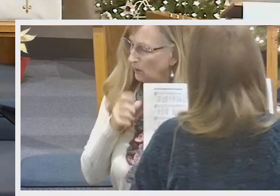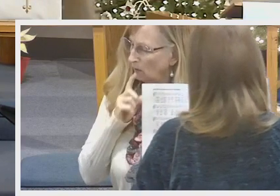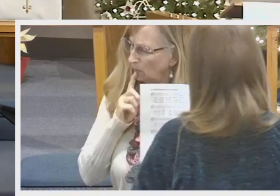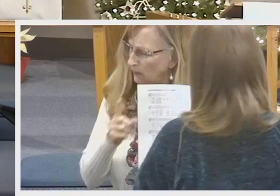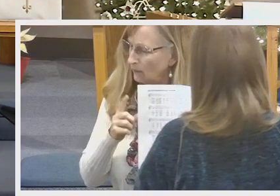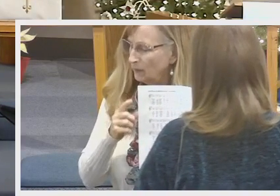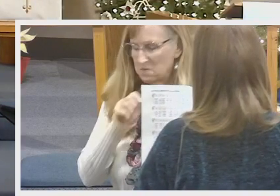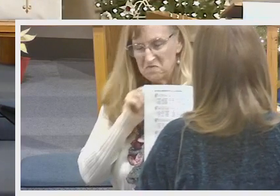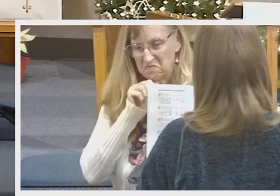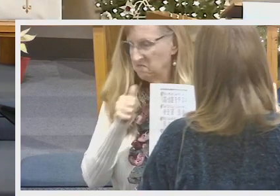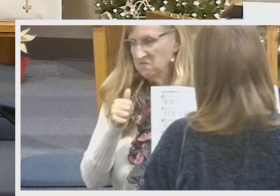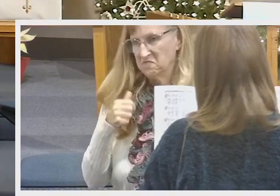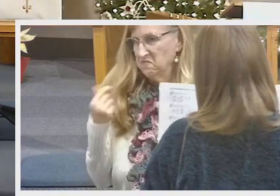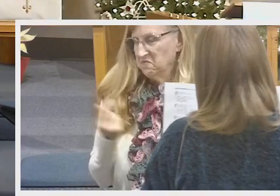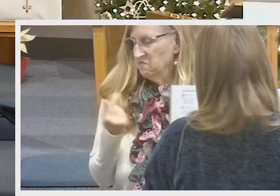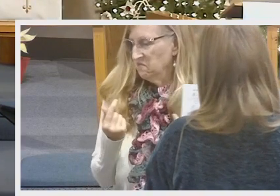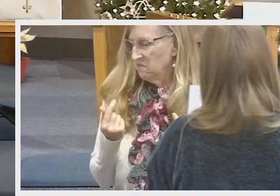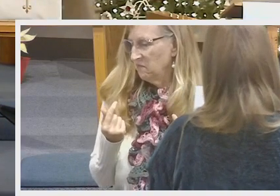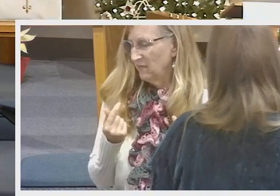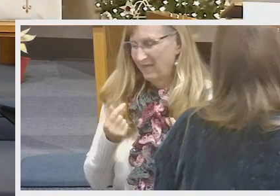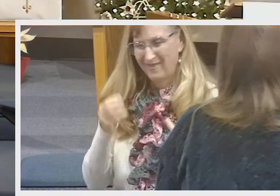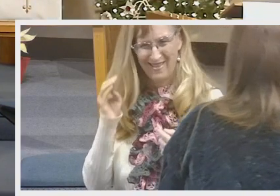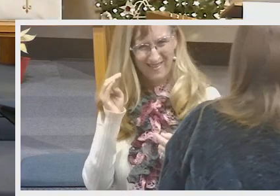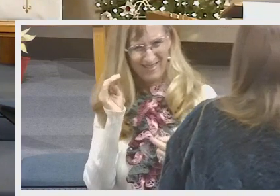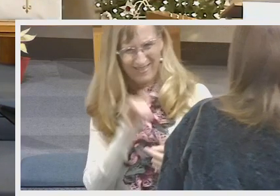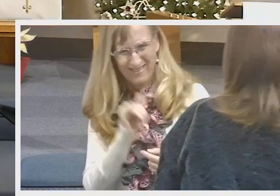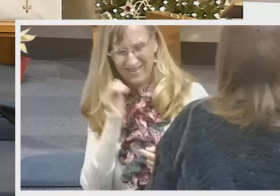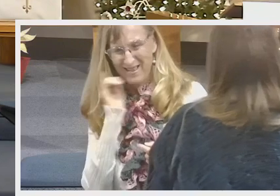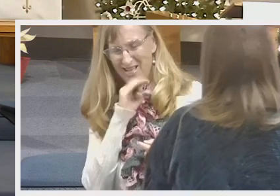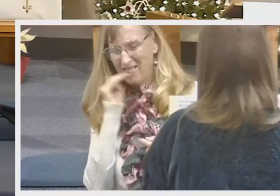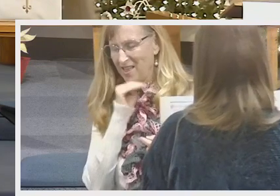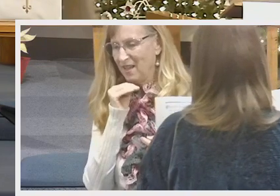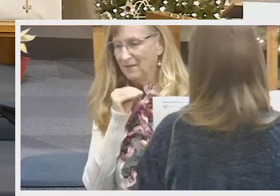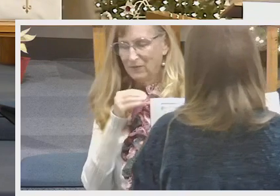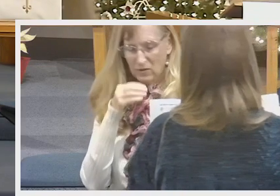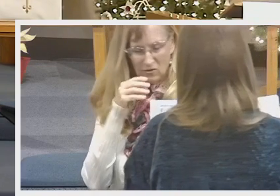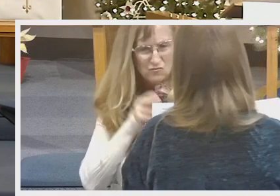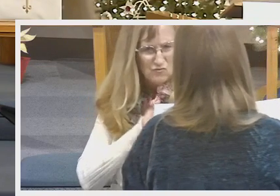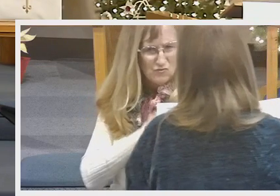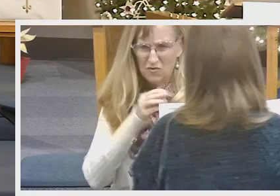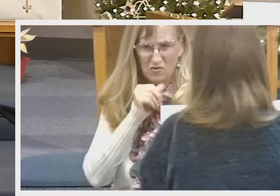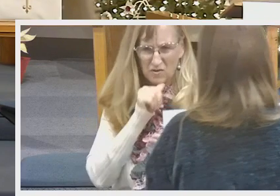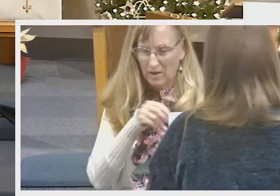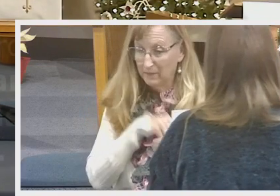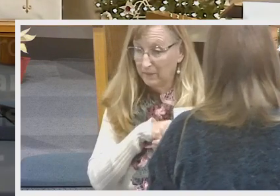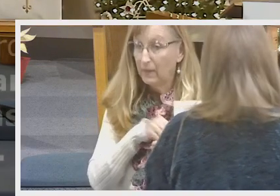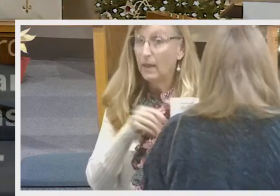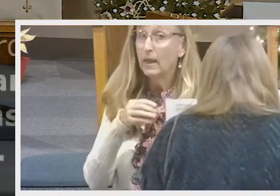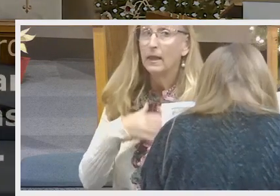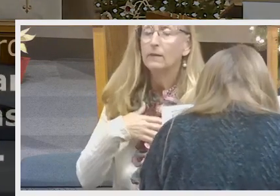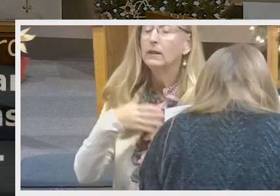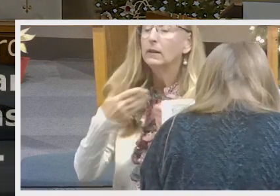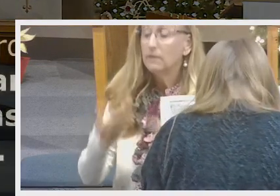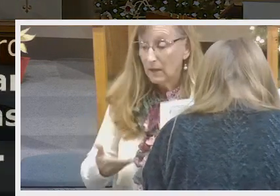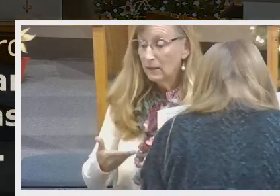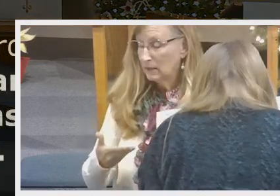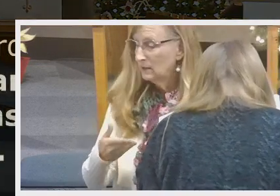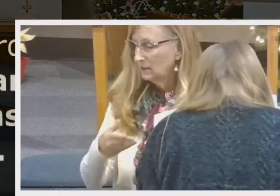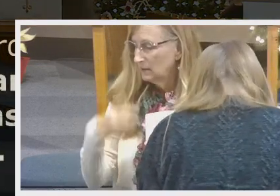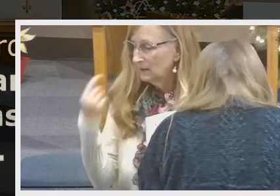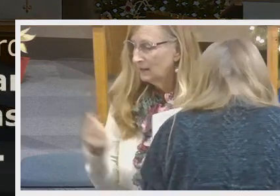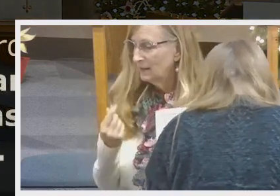sin, we deceive ourselves, and the truth is not in us. If we confess our